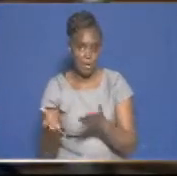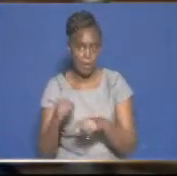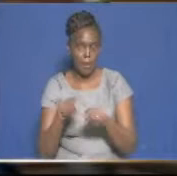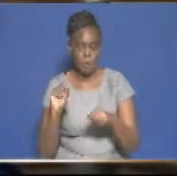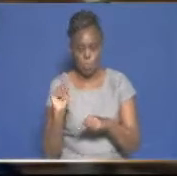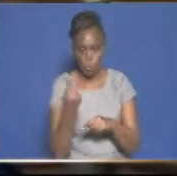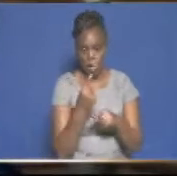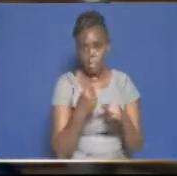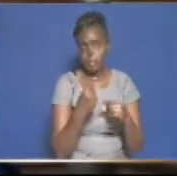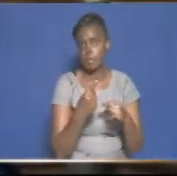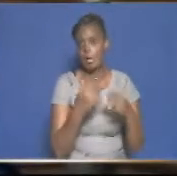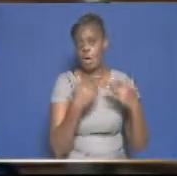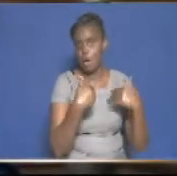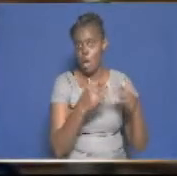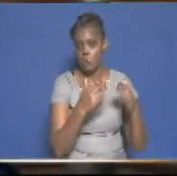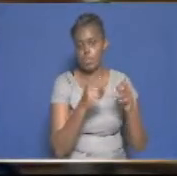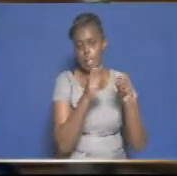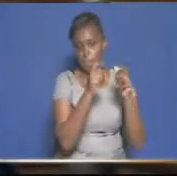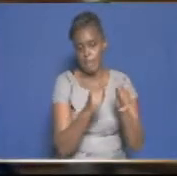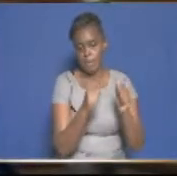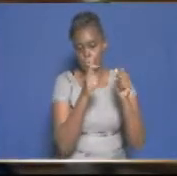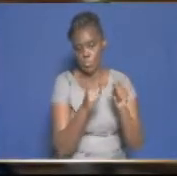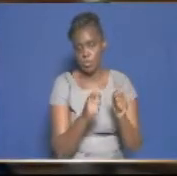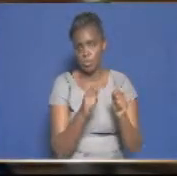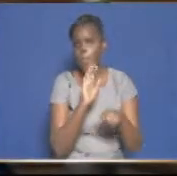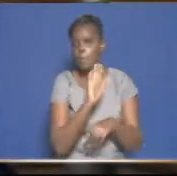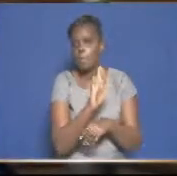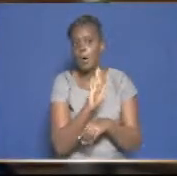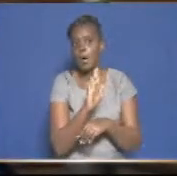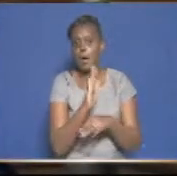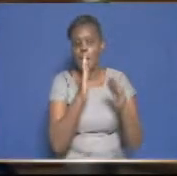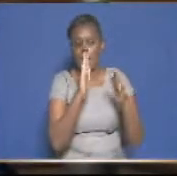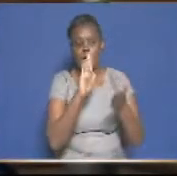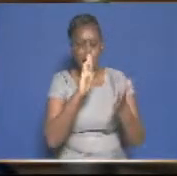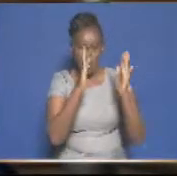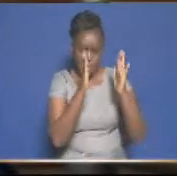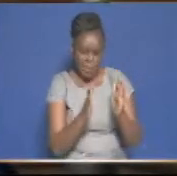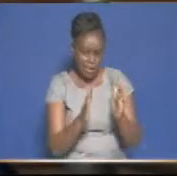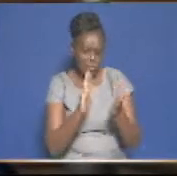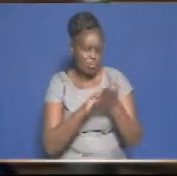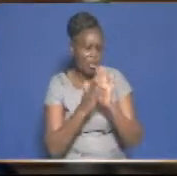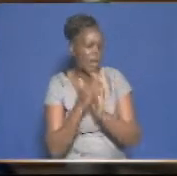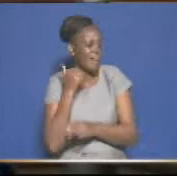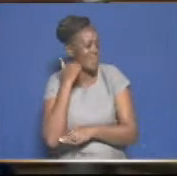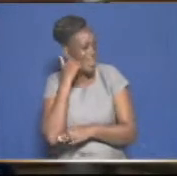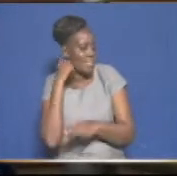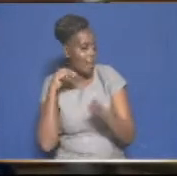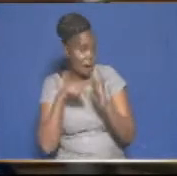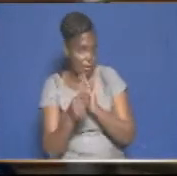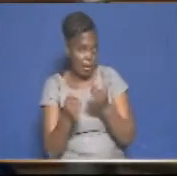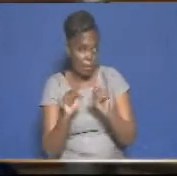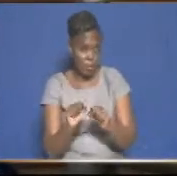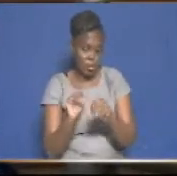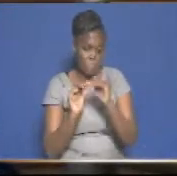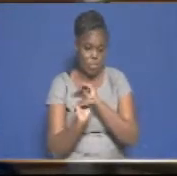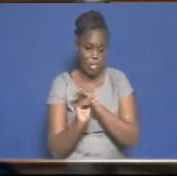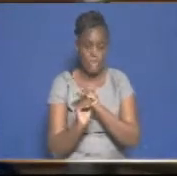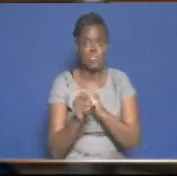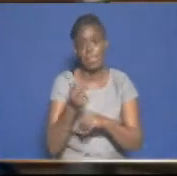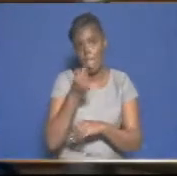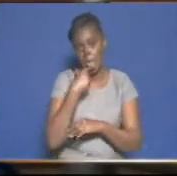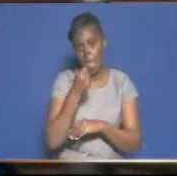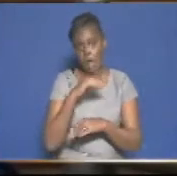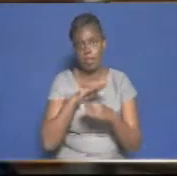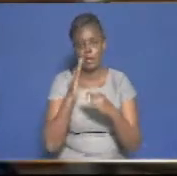once they are on pension, you find that somebody becomes sick there out and is not able to access any medical